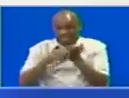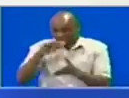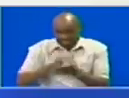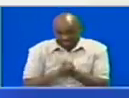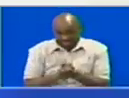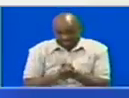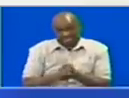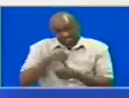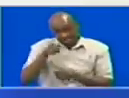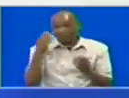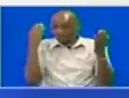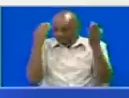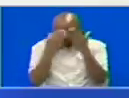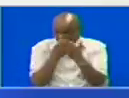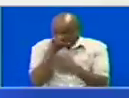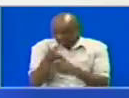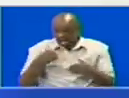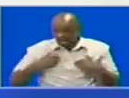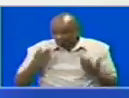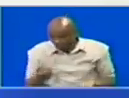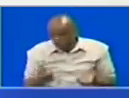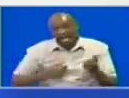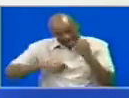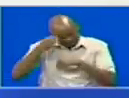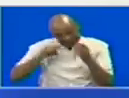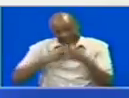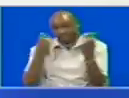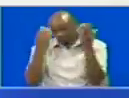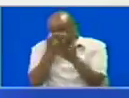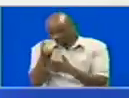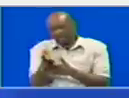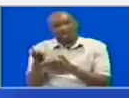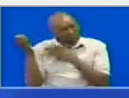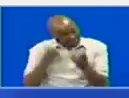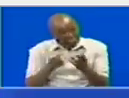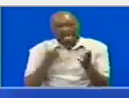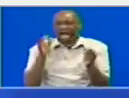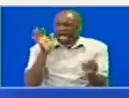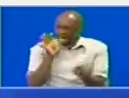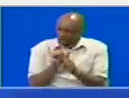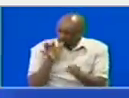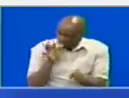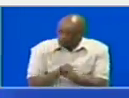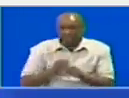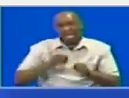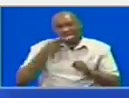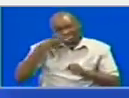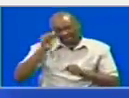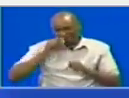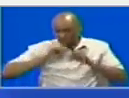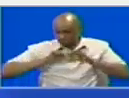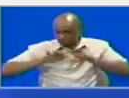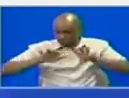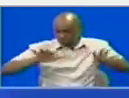then the nighttime ushers in another set of activities that have contributed significantly to the prevalence of HIV and